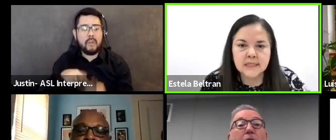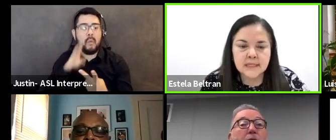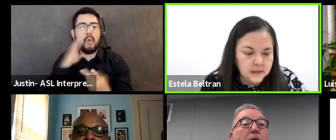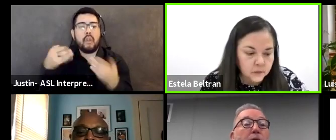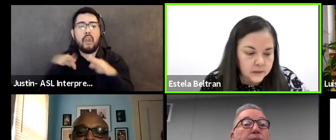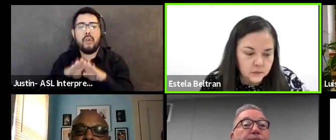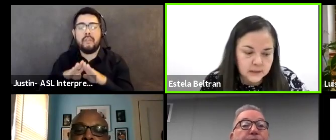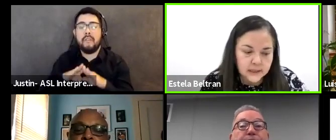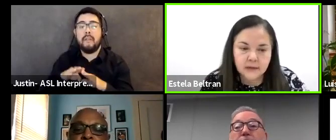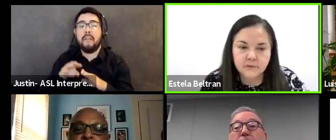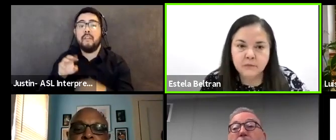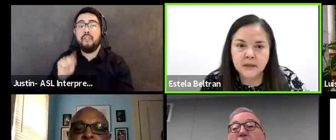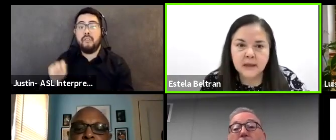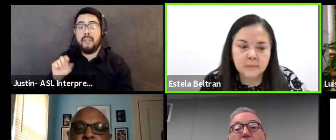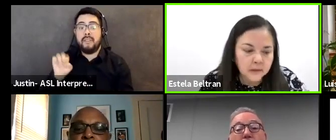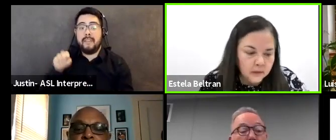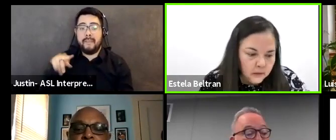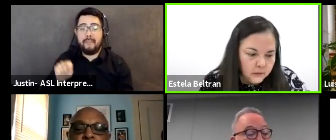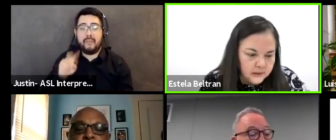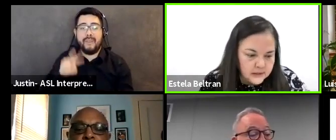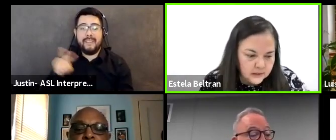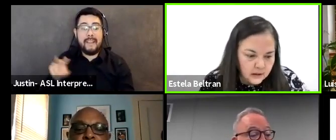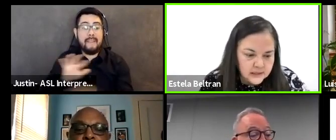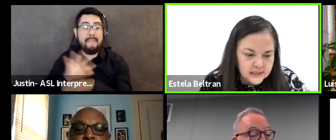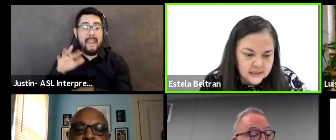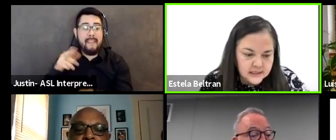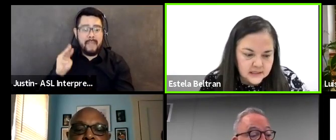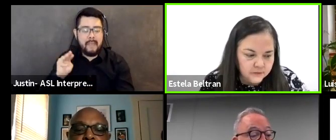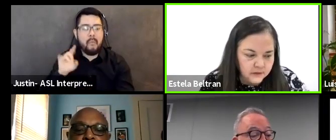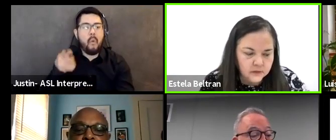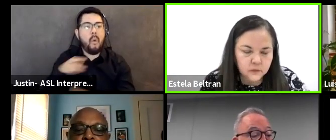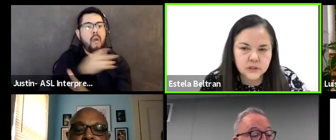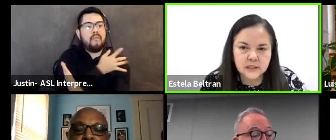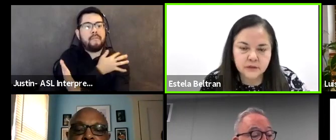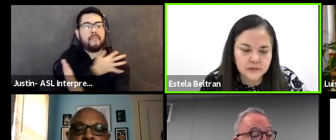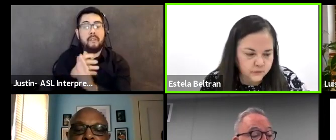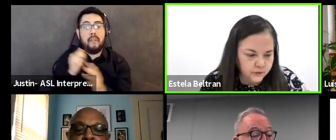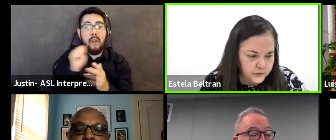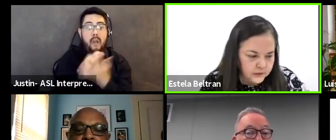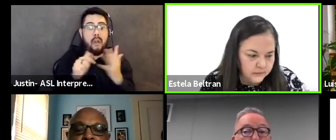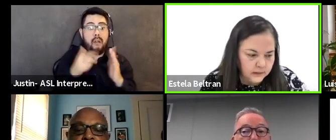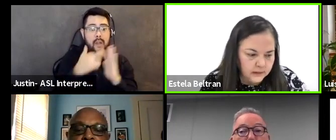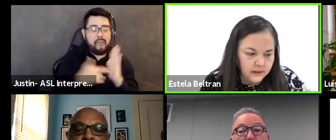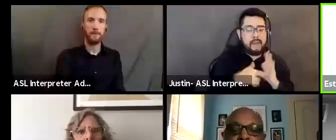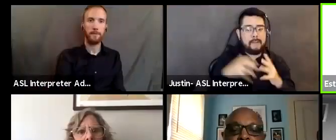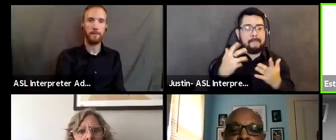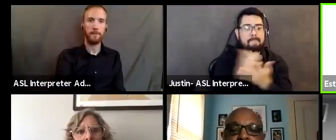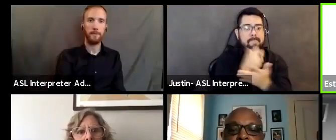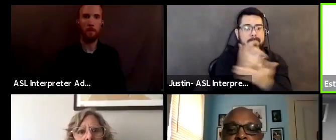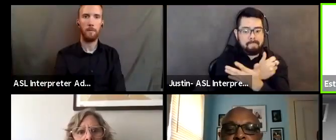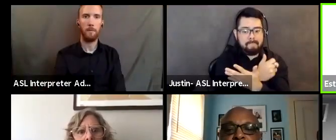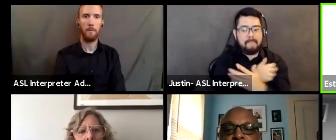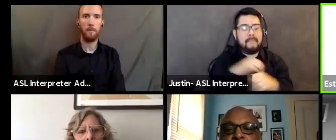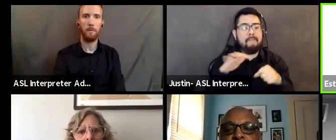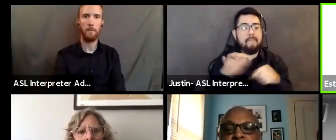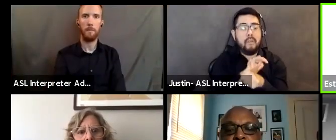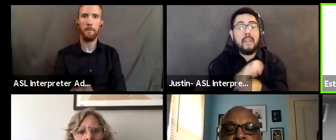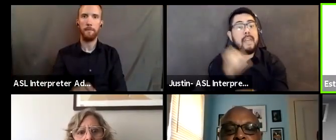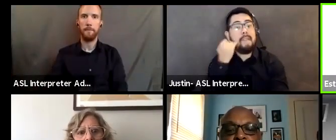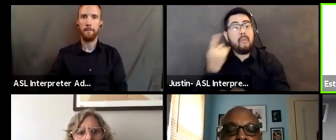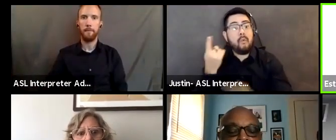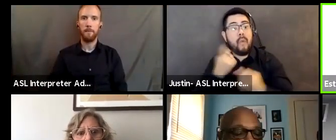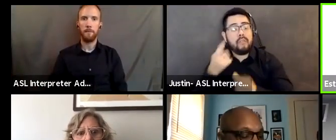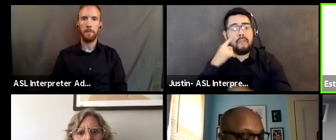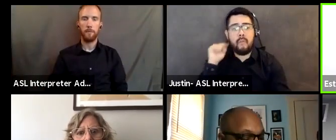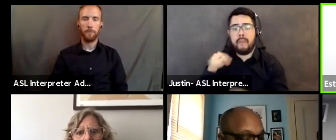september 22nd 2020 at 5 pm or until all slots are filled whichever is first if anyone has any questions about